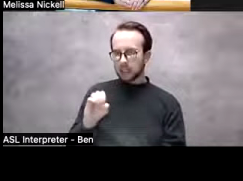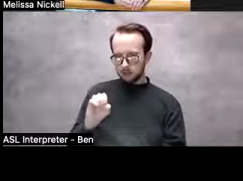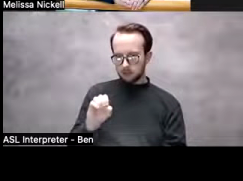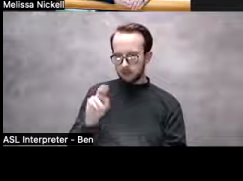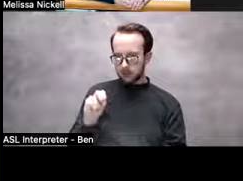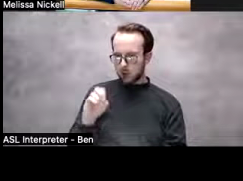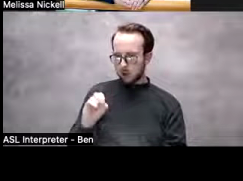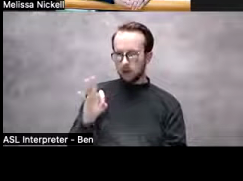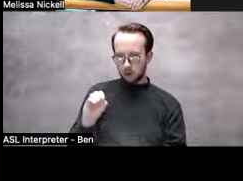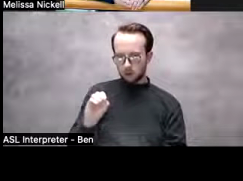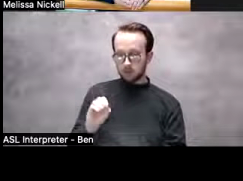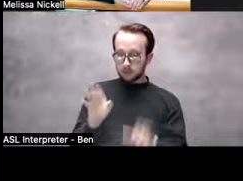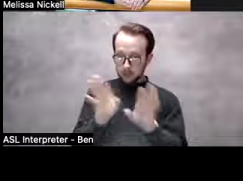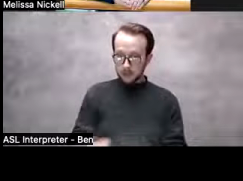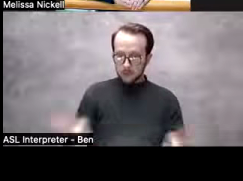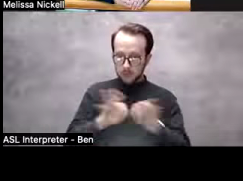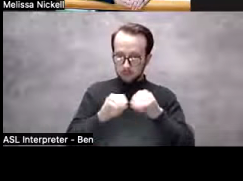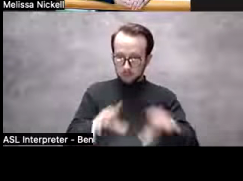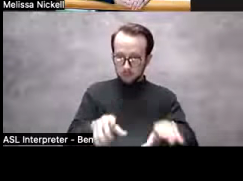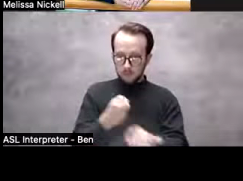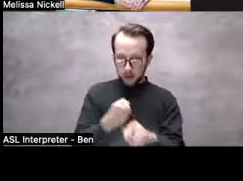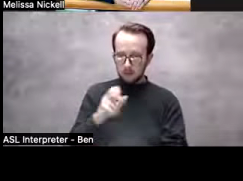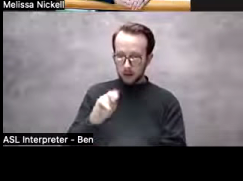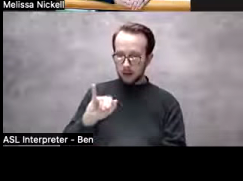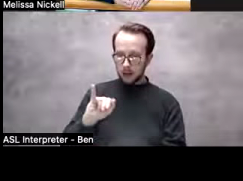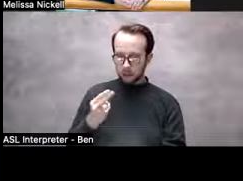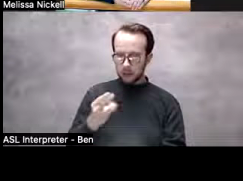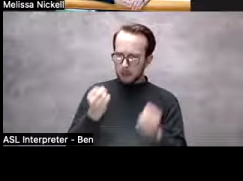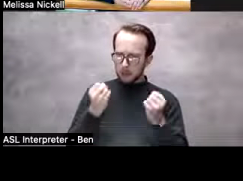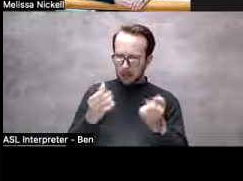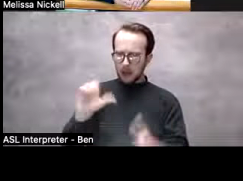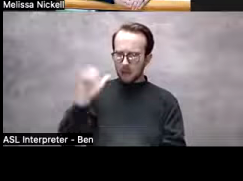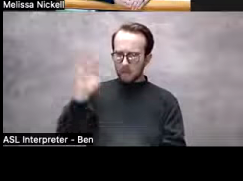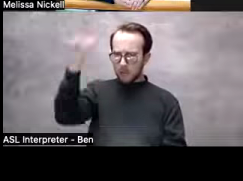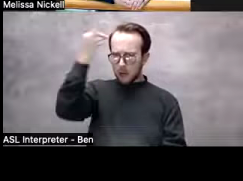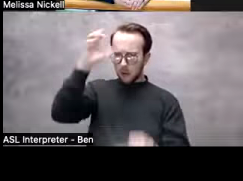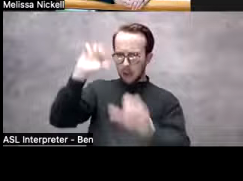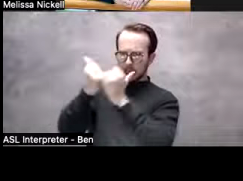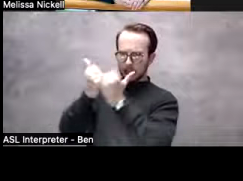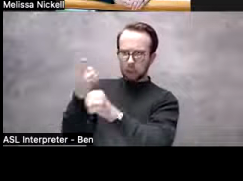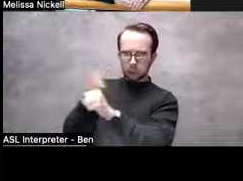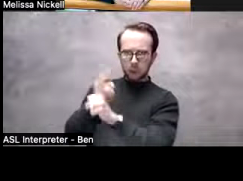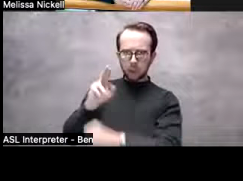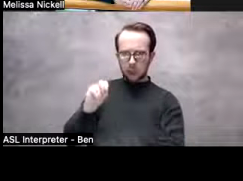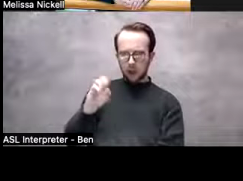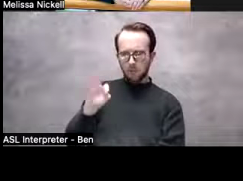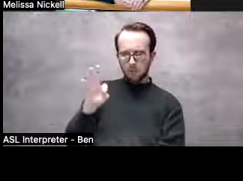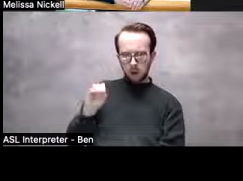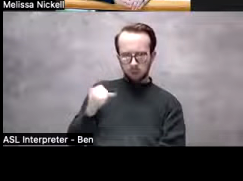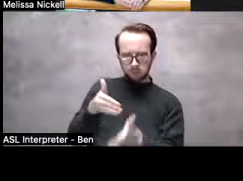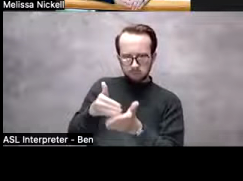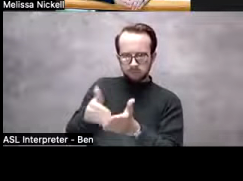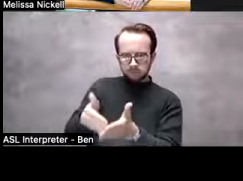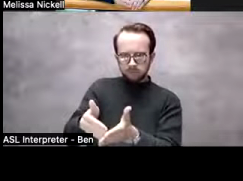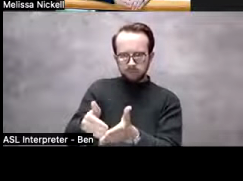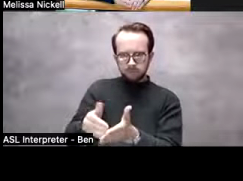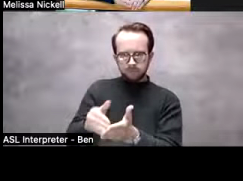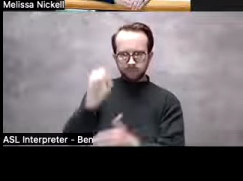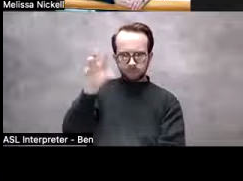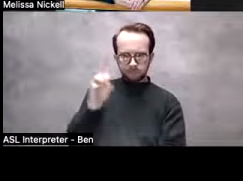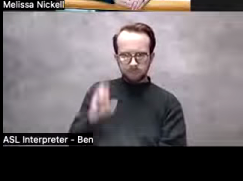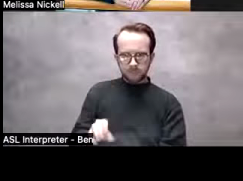out from NIH, and the term NOFO is used by many federal agencies, but it's a term that's used for a variety of different